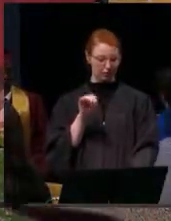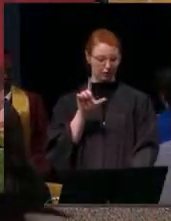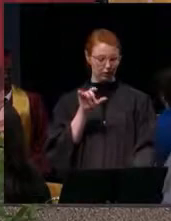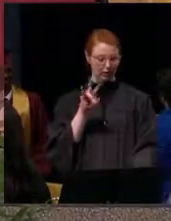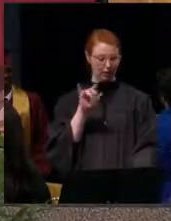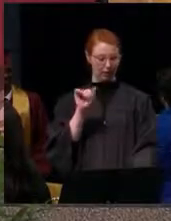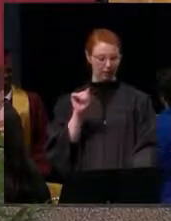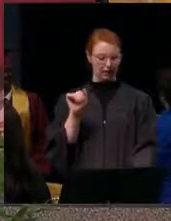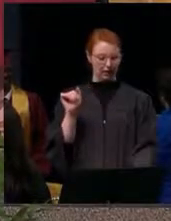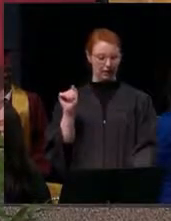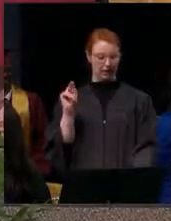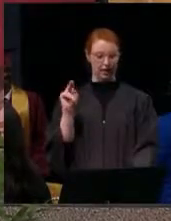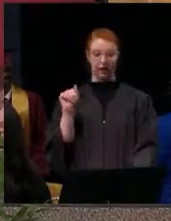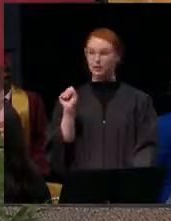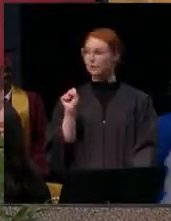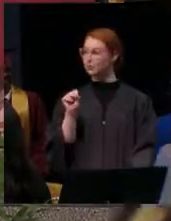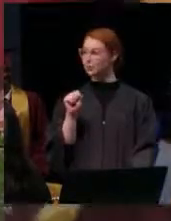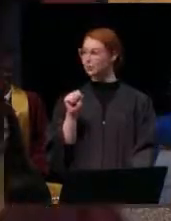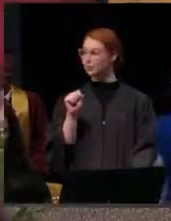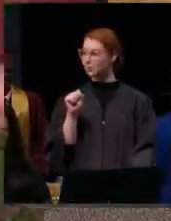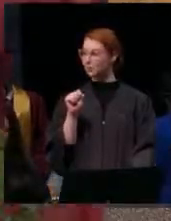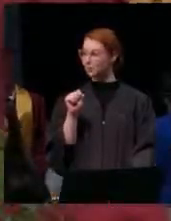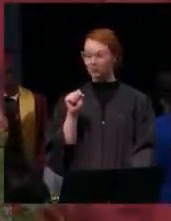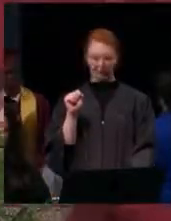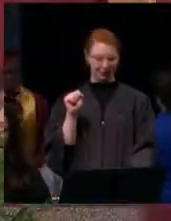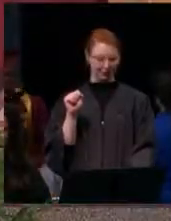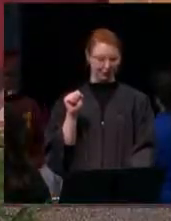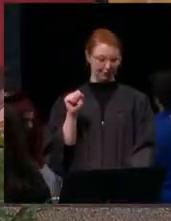Olivia Annis.